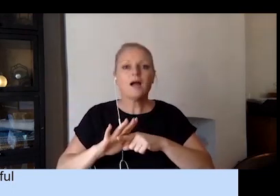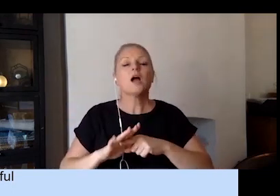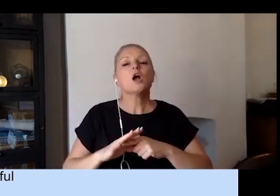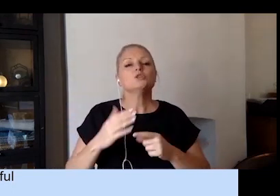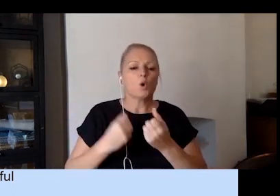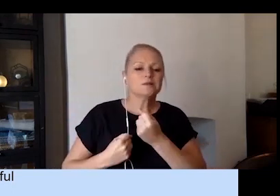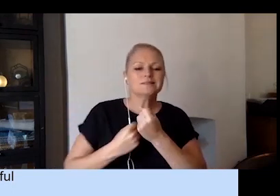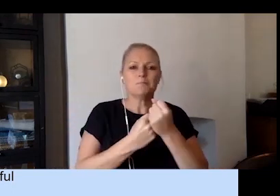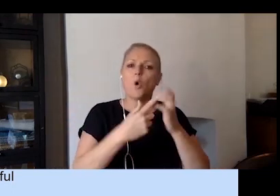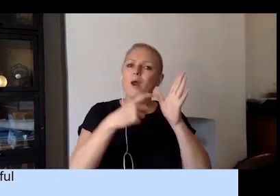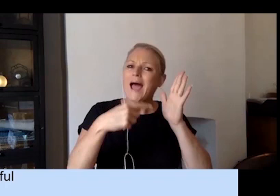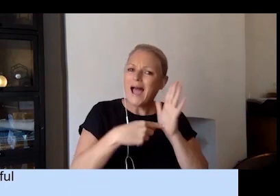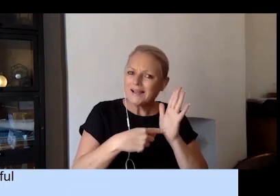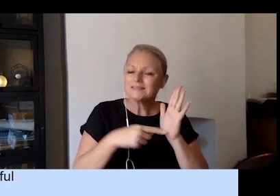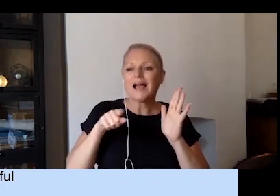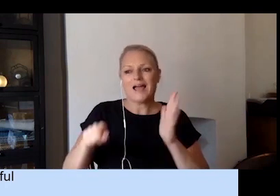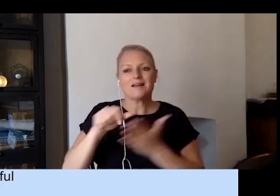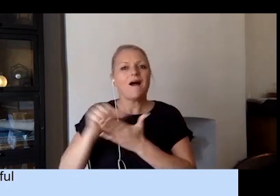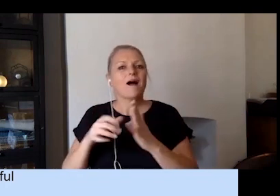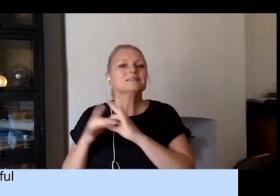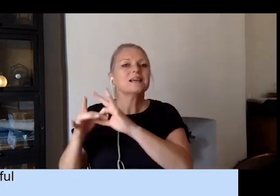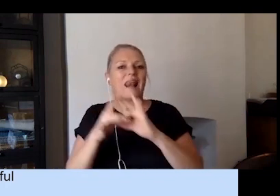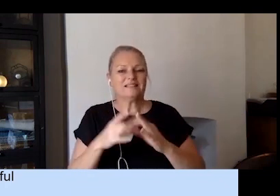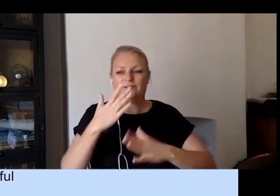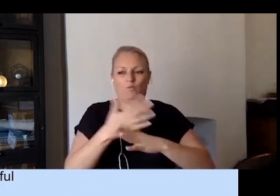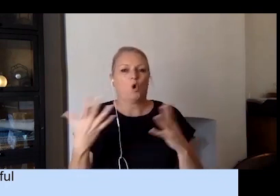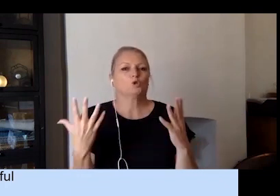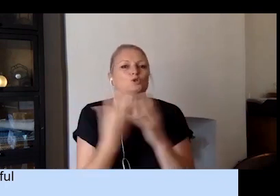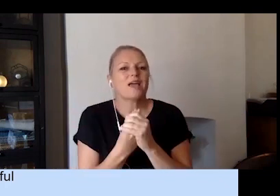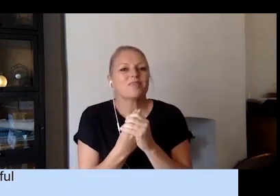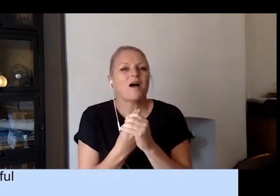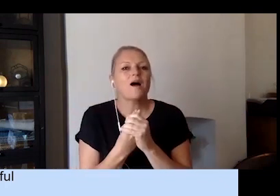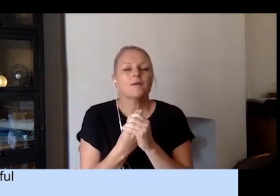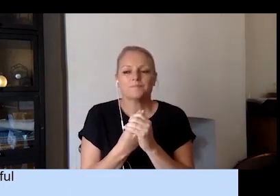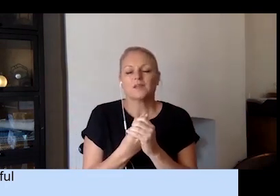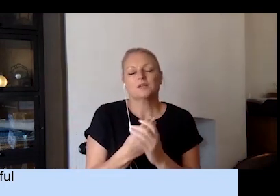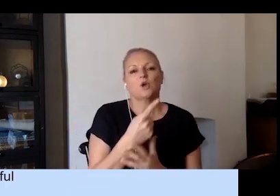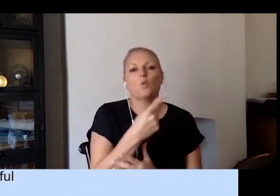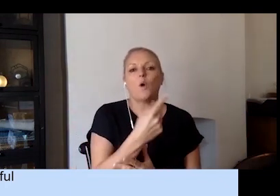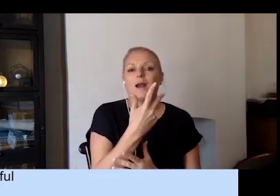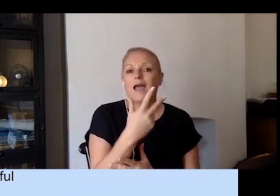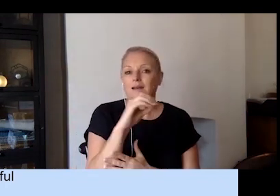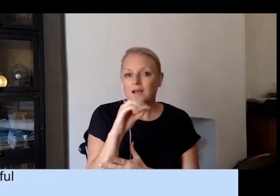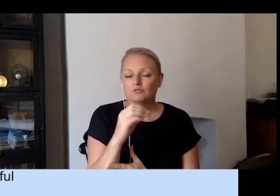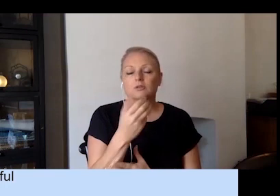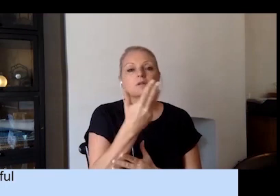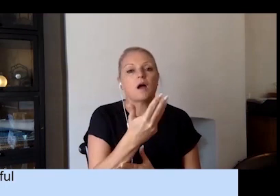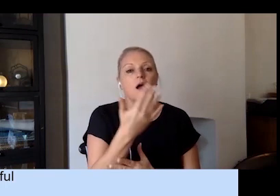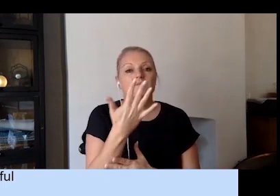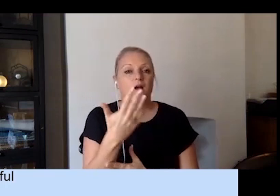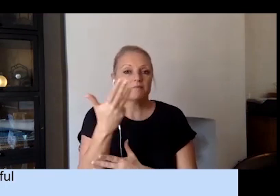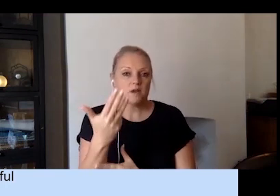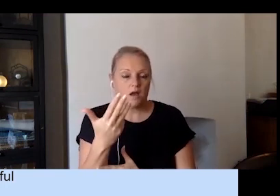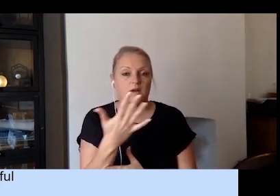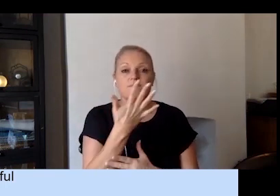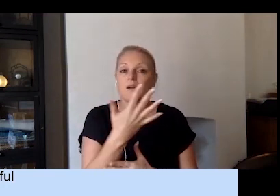Act, two fantastic charities, and that number is 1800 959 500. And what